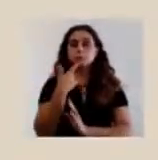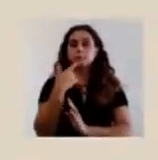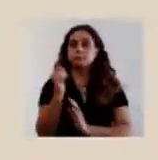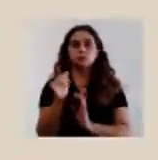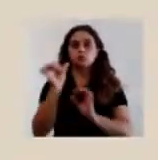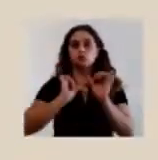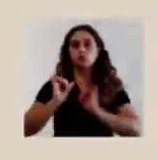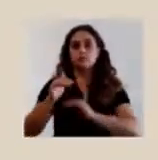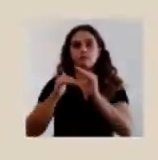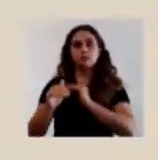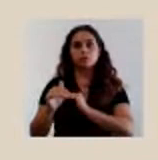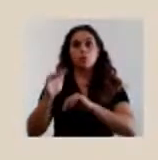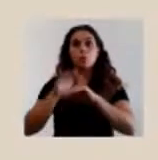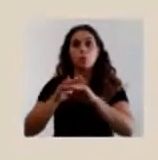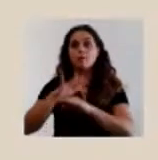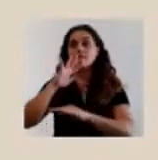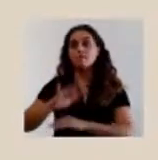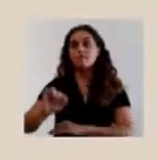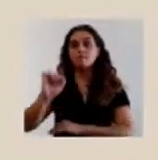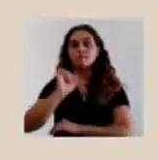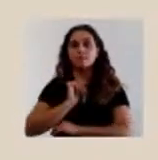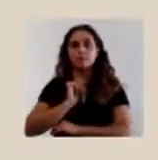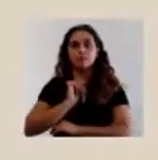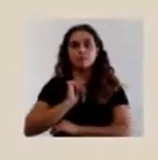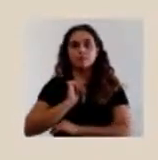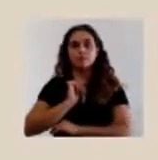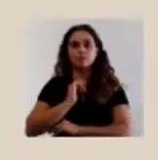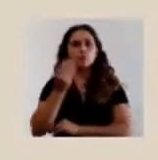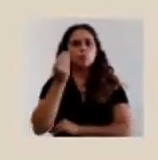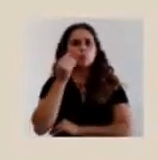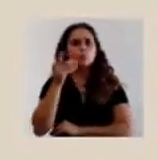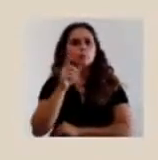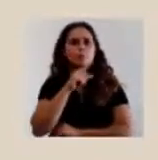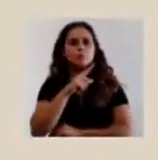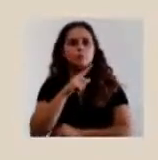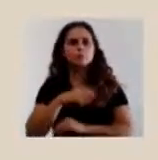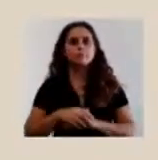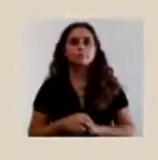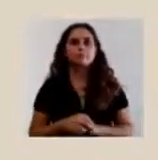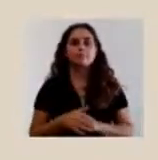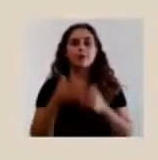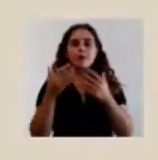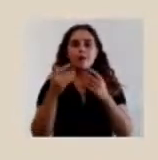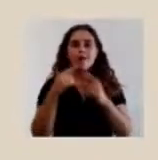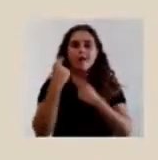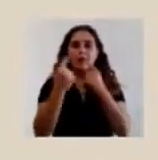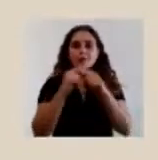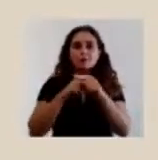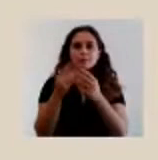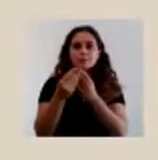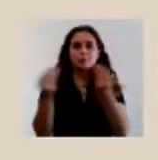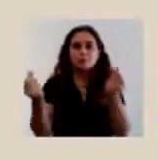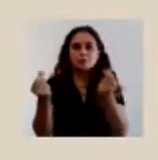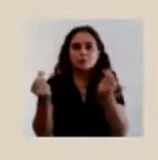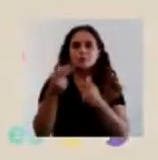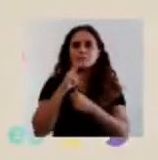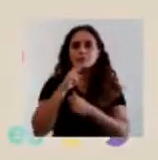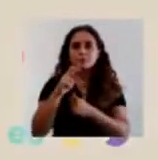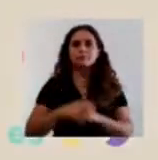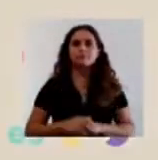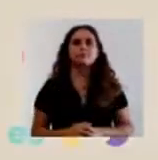perform surgery on him. He is my son." How could this be? I'll give you a few seconds to come up with the